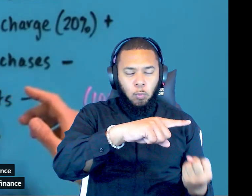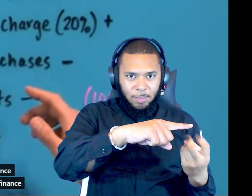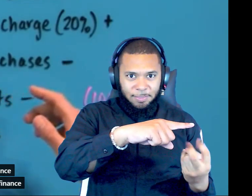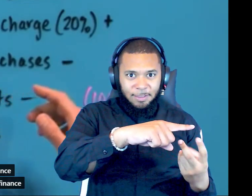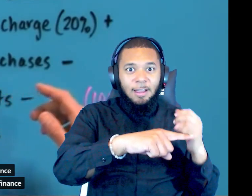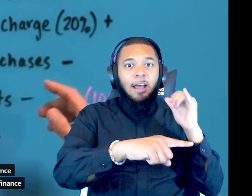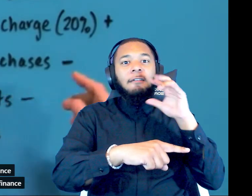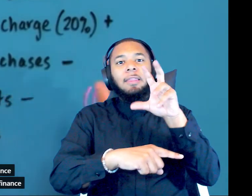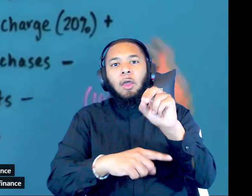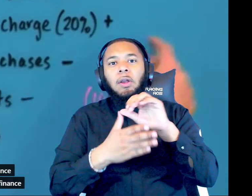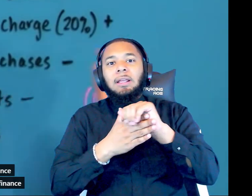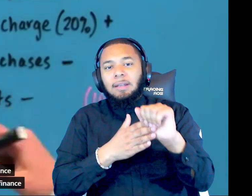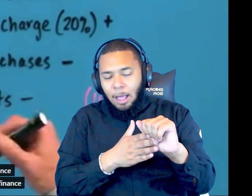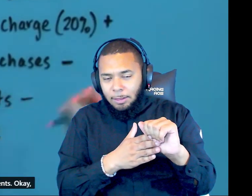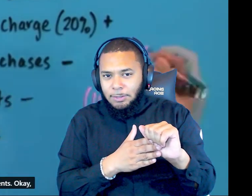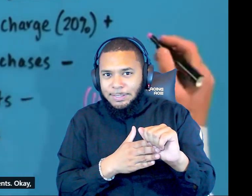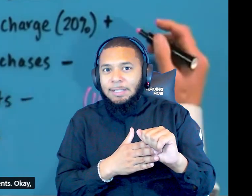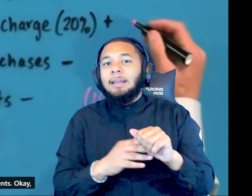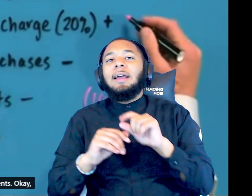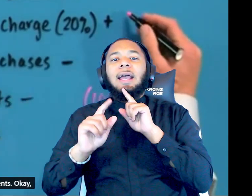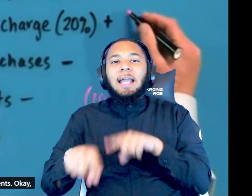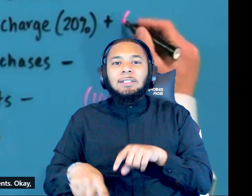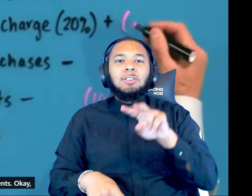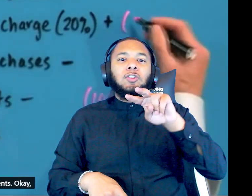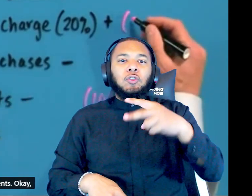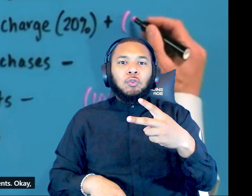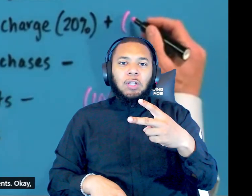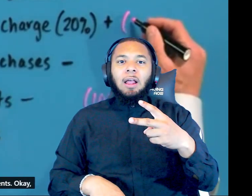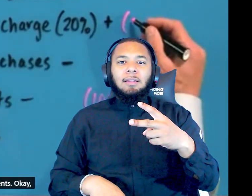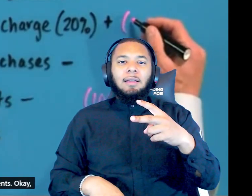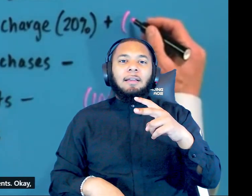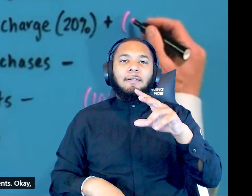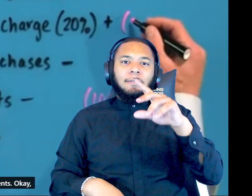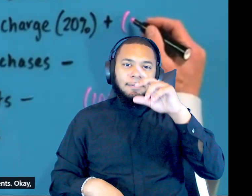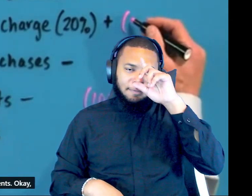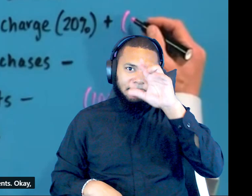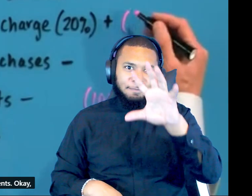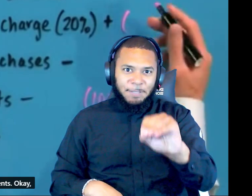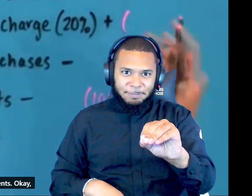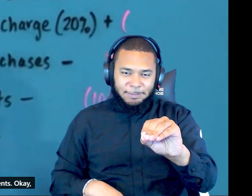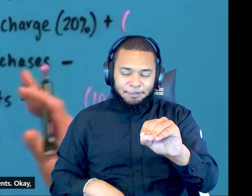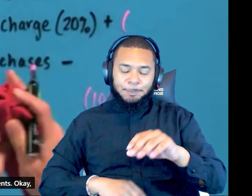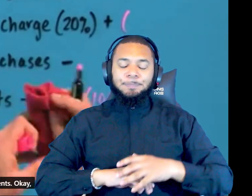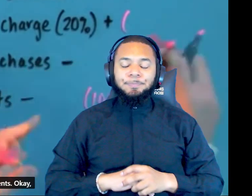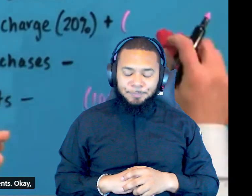that is our finance charge for this month. $2.50.